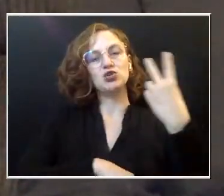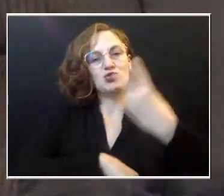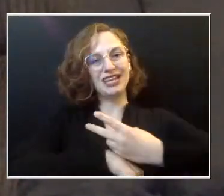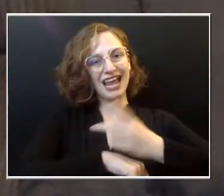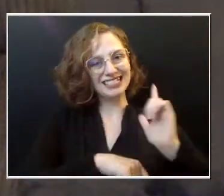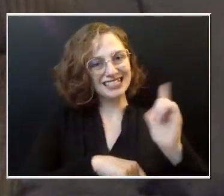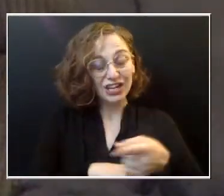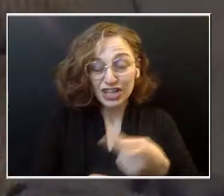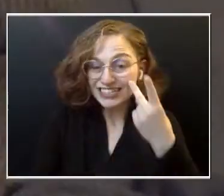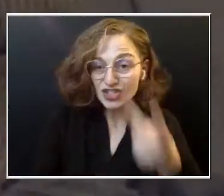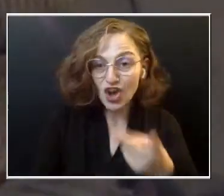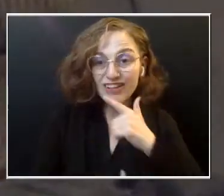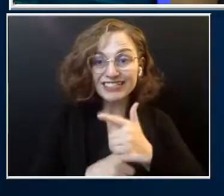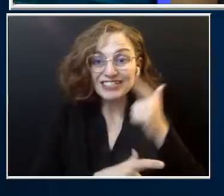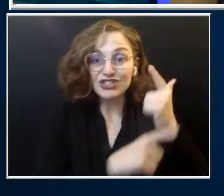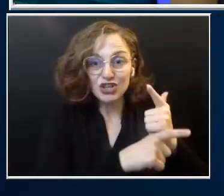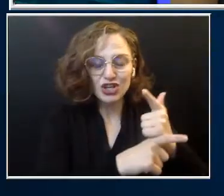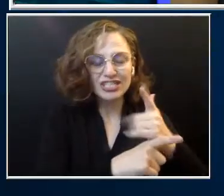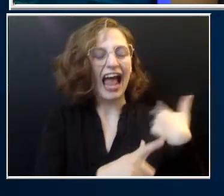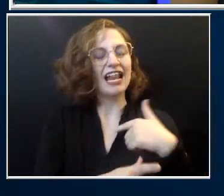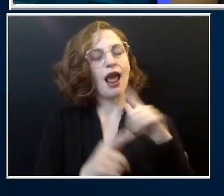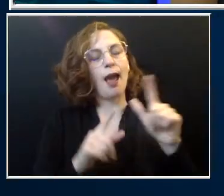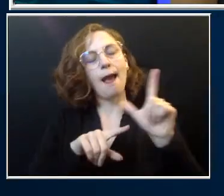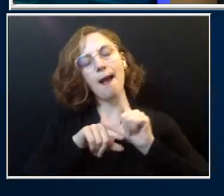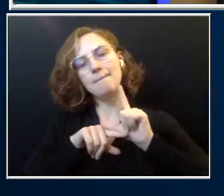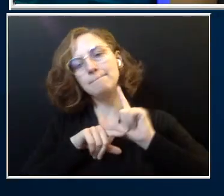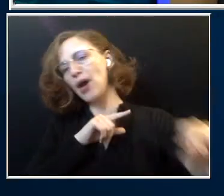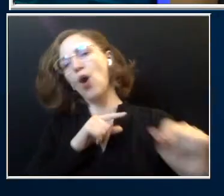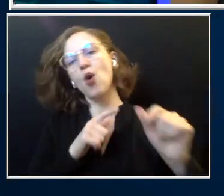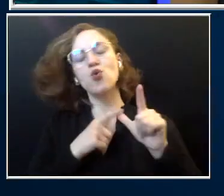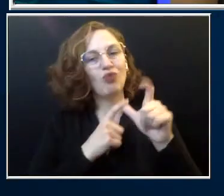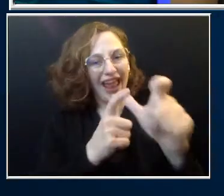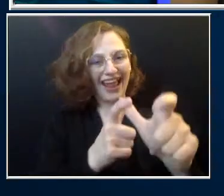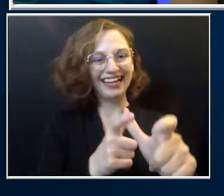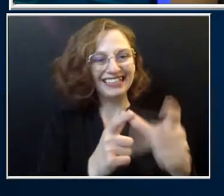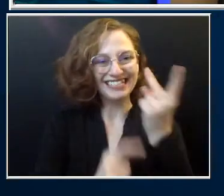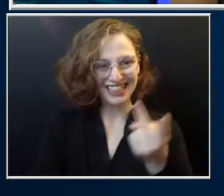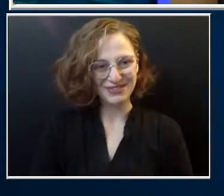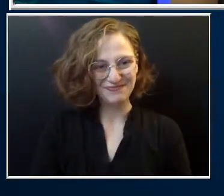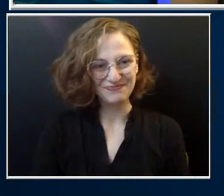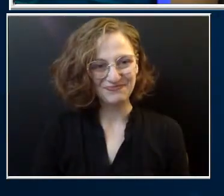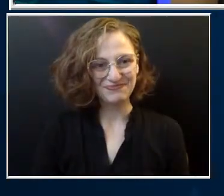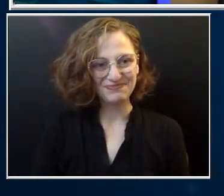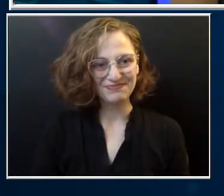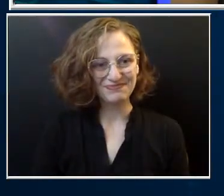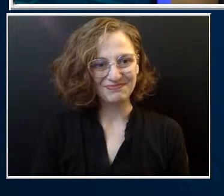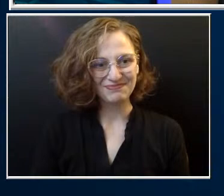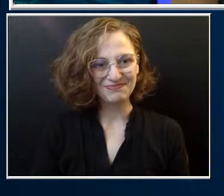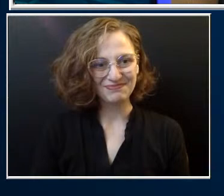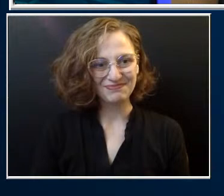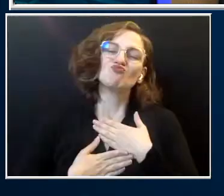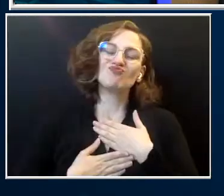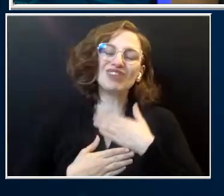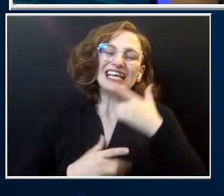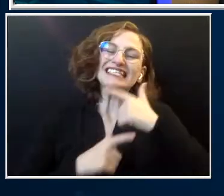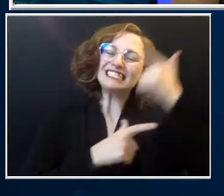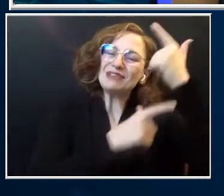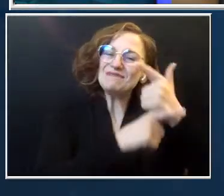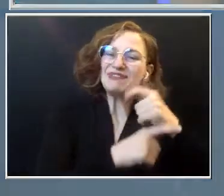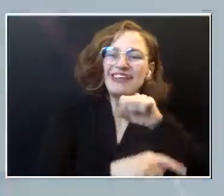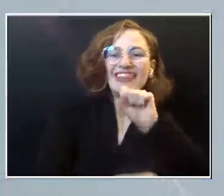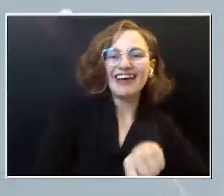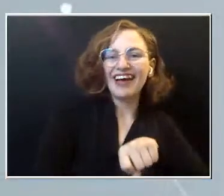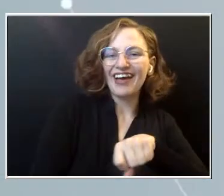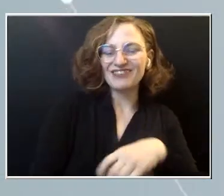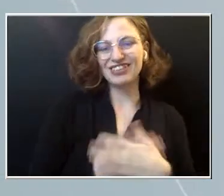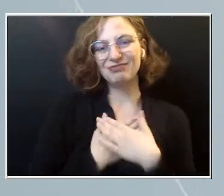them. So he was back at it with the Yeah. sibling love. I love that. So we know that he's done a lot of